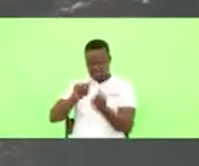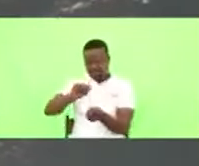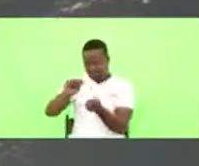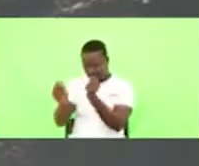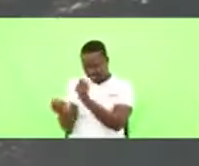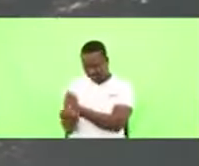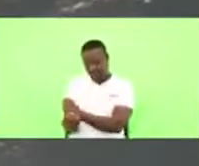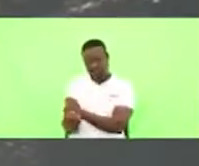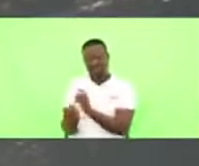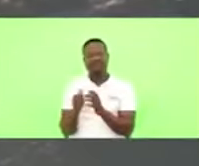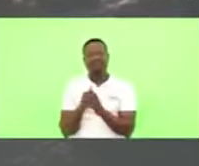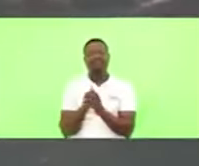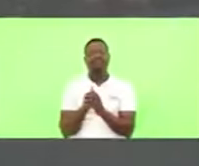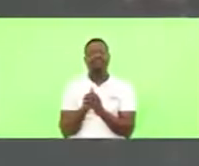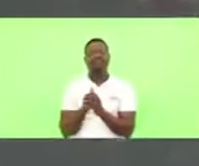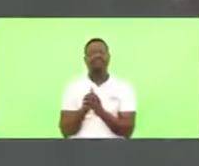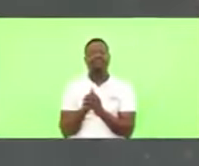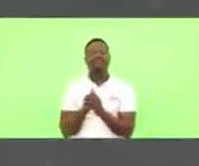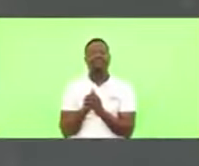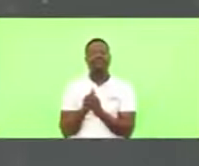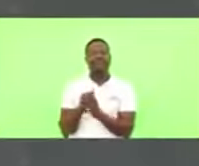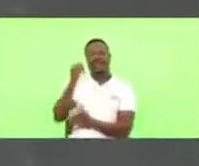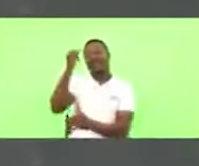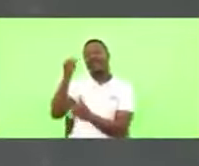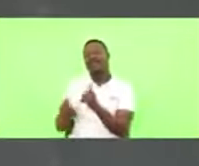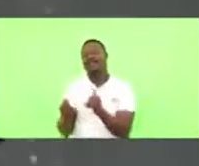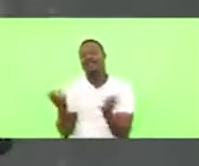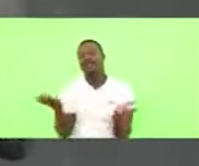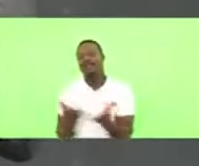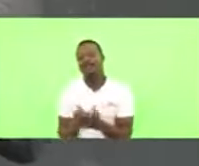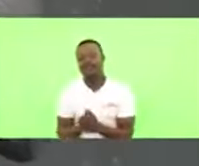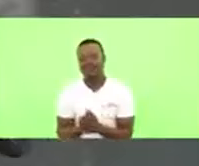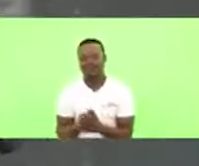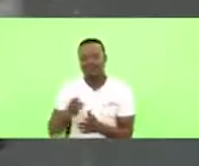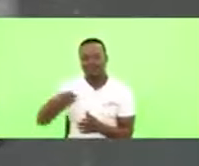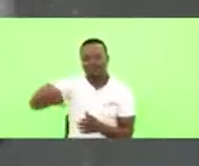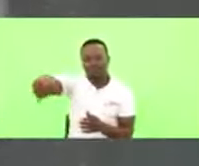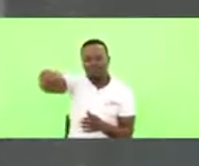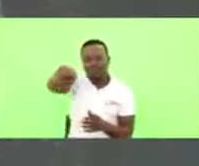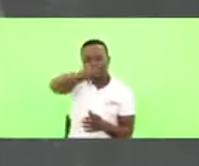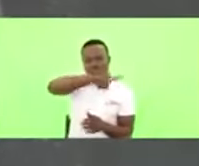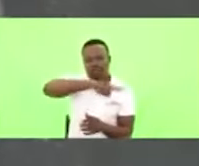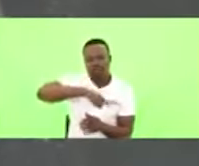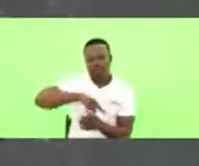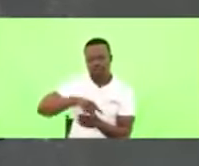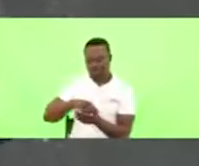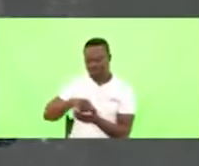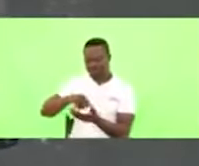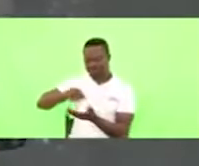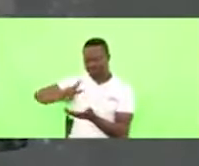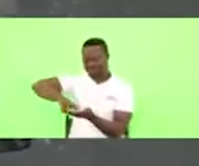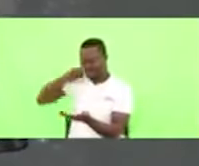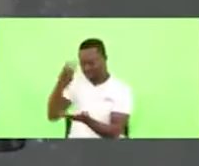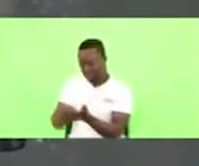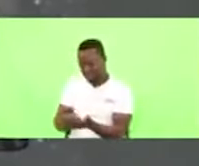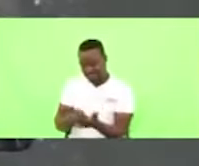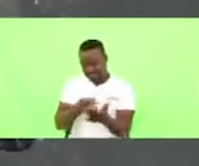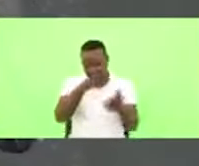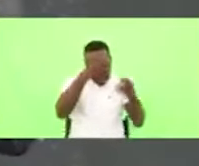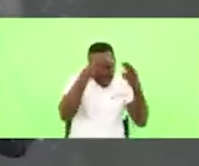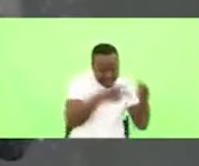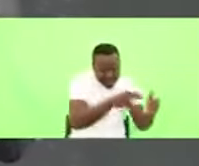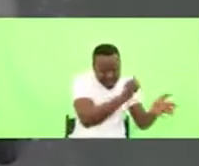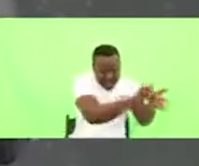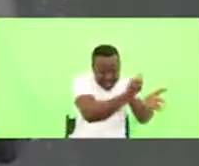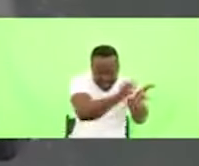transformation. The last one is that you are witnesses of these things.